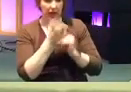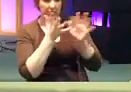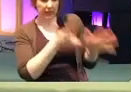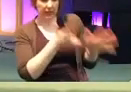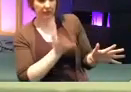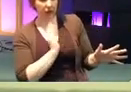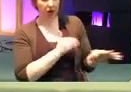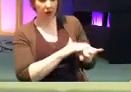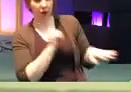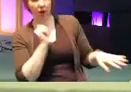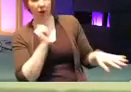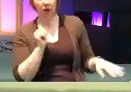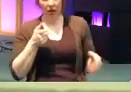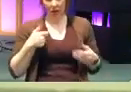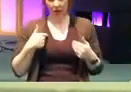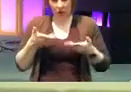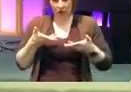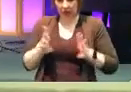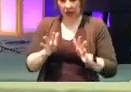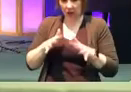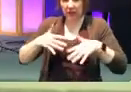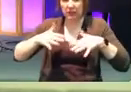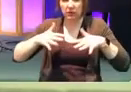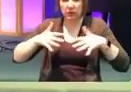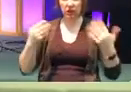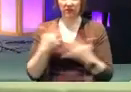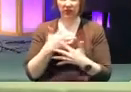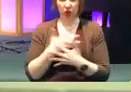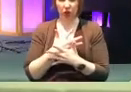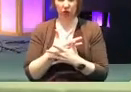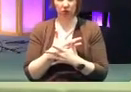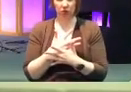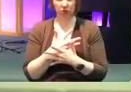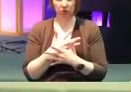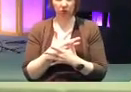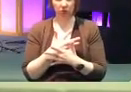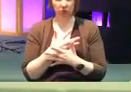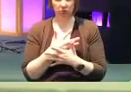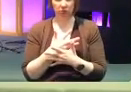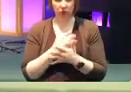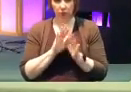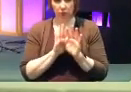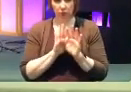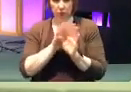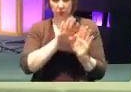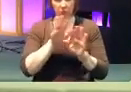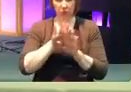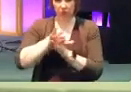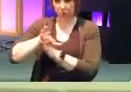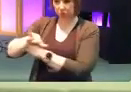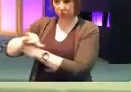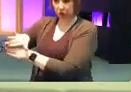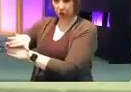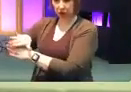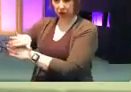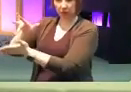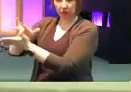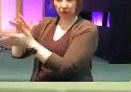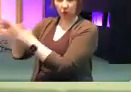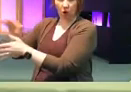to live on the edge? Have we allowed intimidation and fear to push us to the middle of the road where everybody else